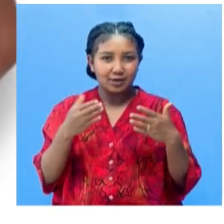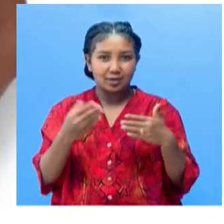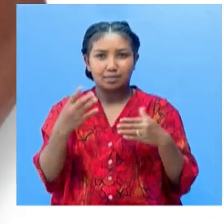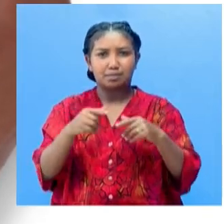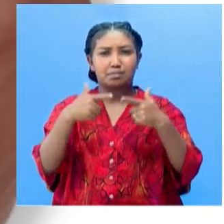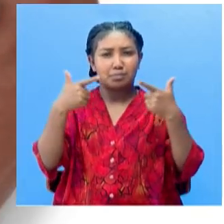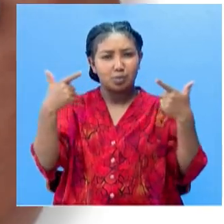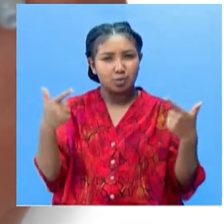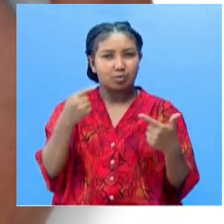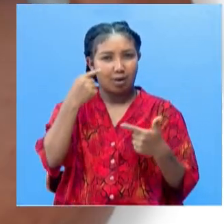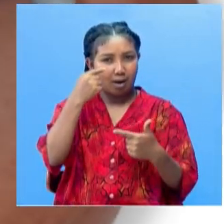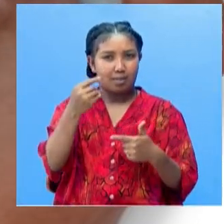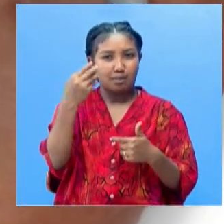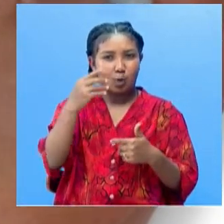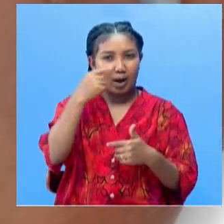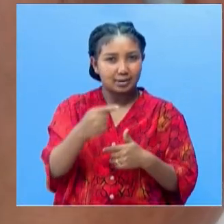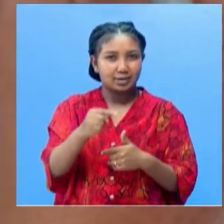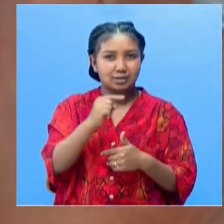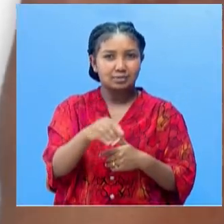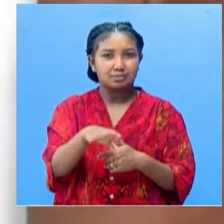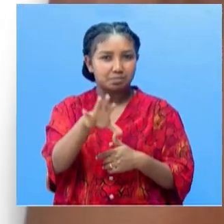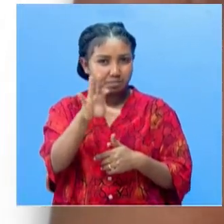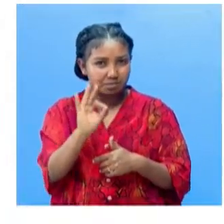big blue eyes. She picked